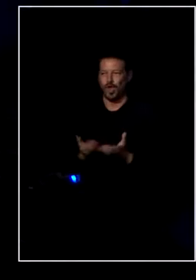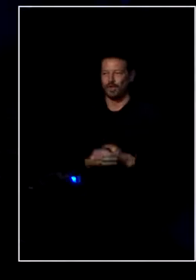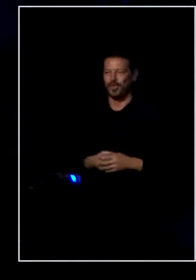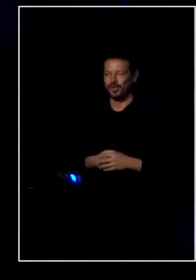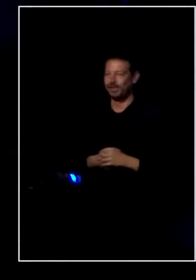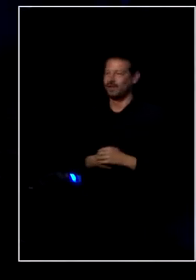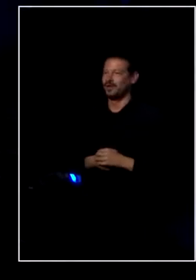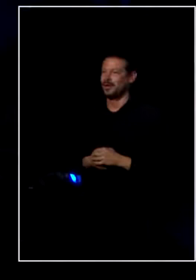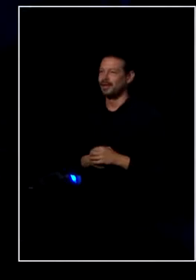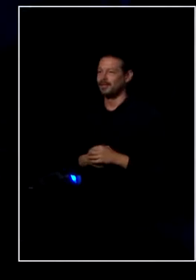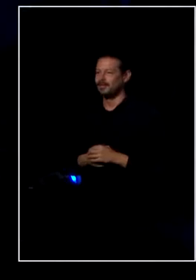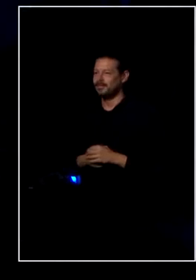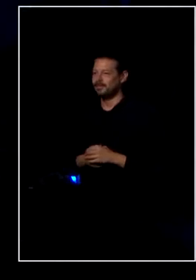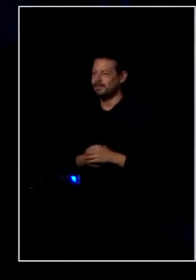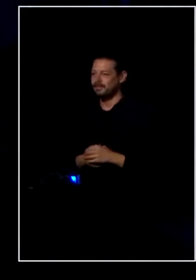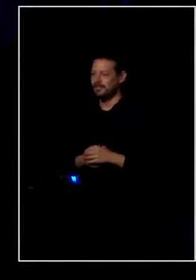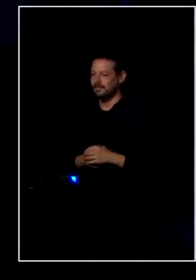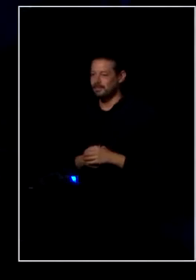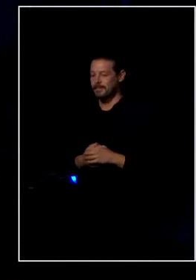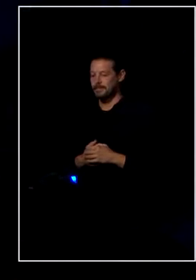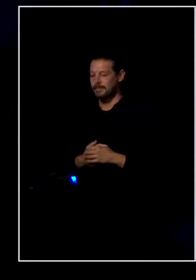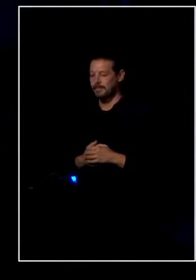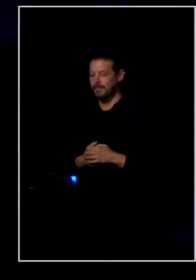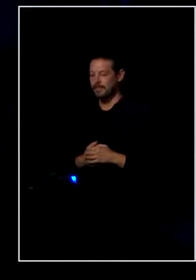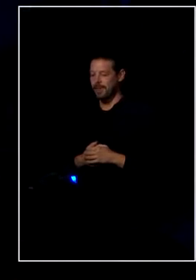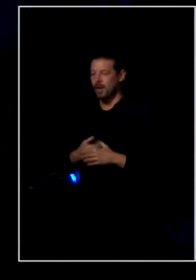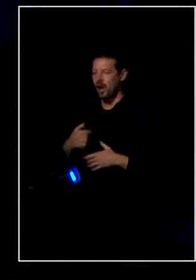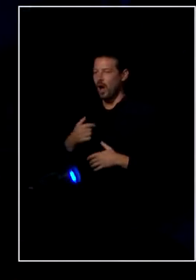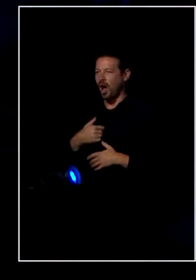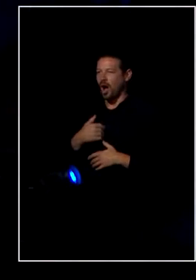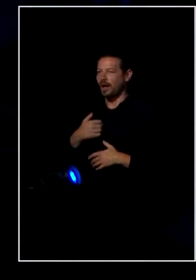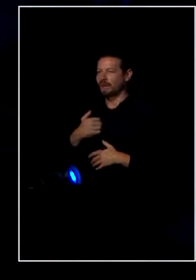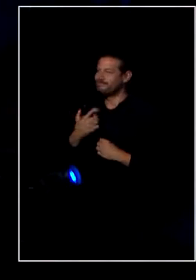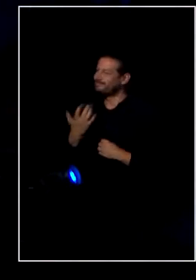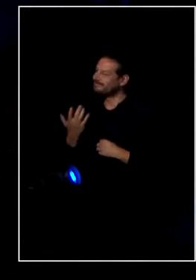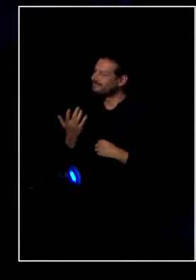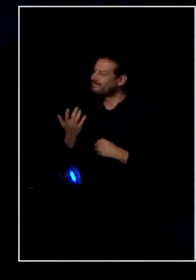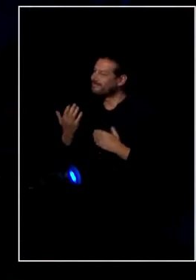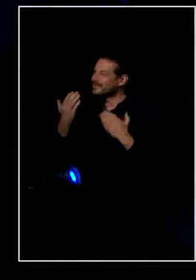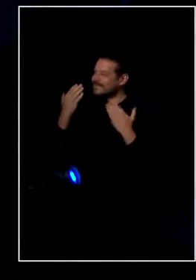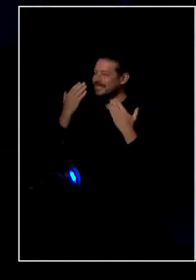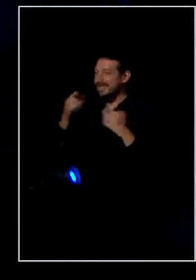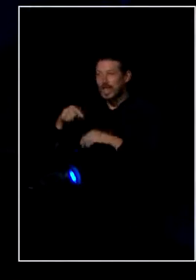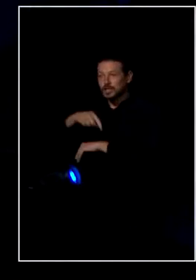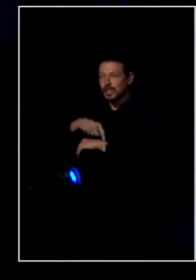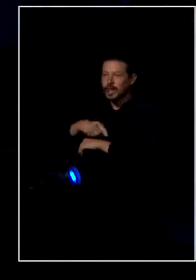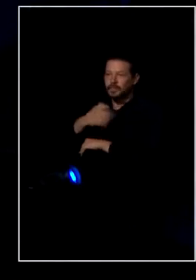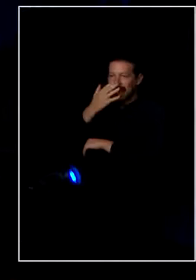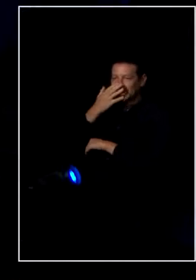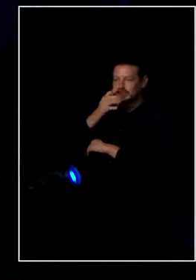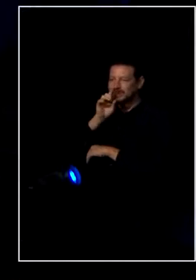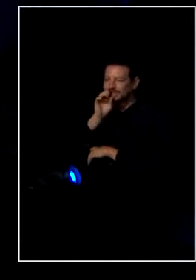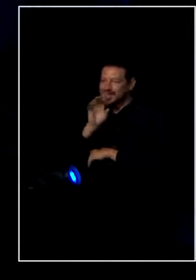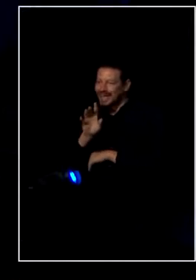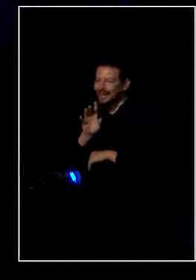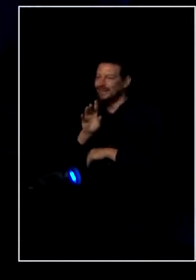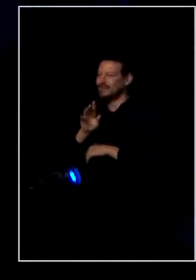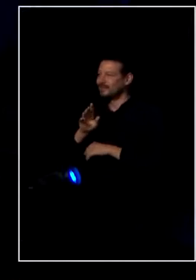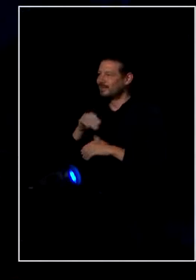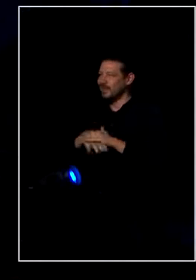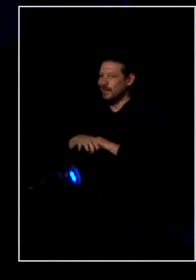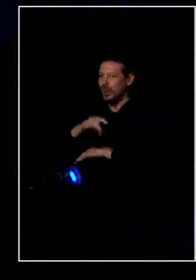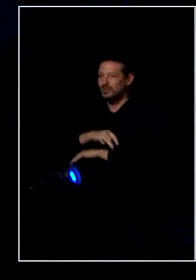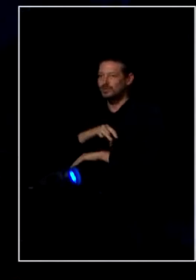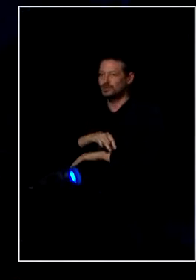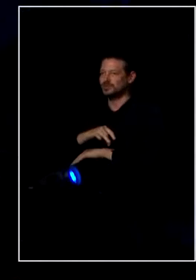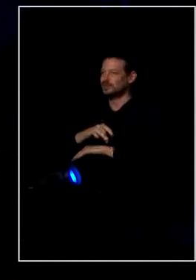didn't know or have the articulation or the vocabulary, because you don't when you're 10 and you're in hospital